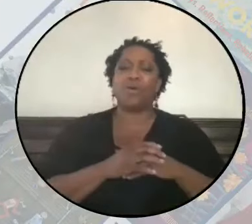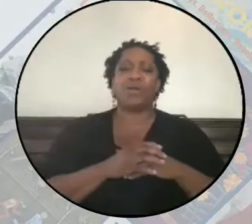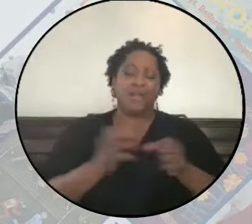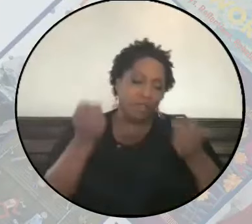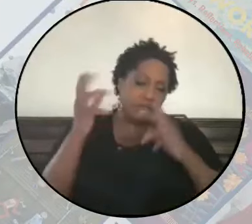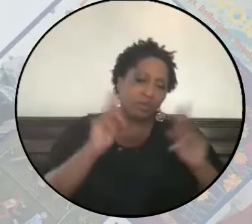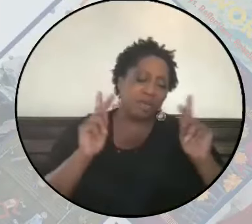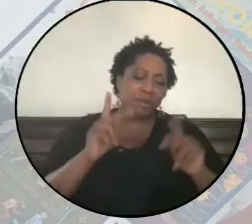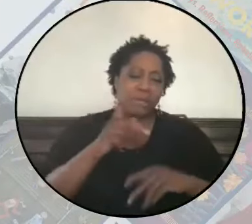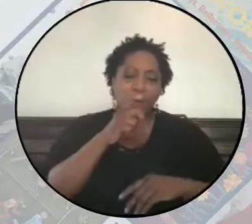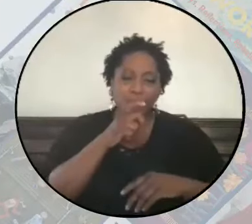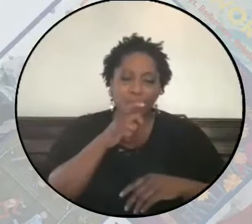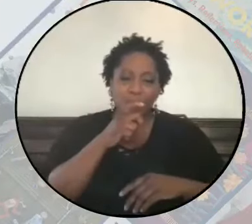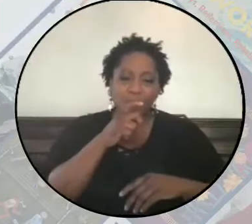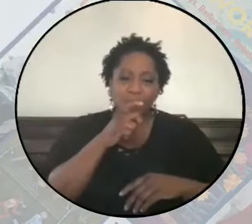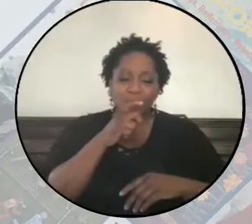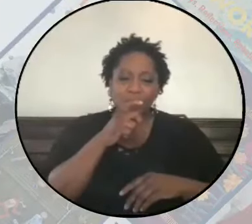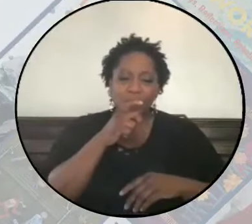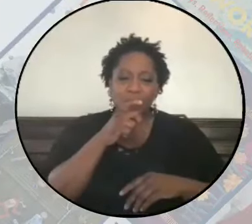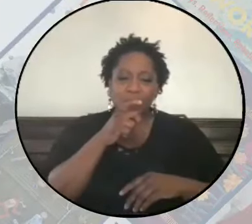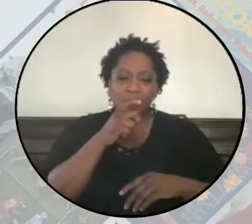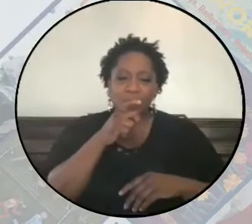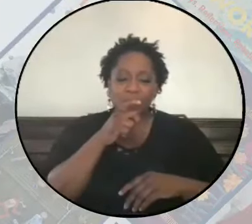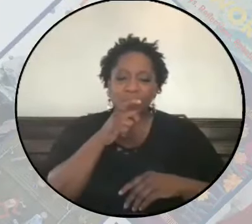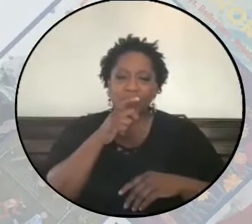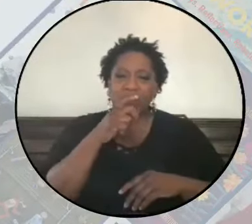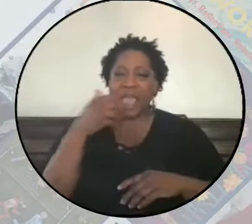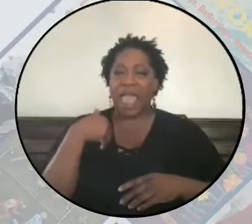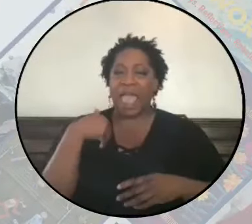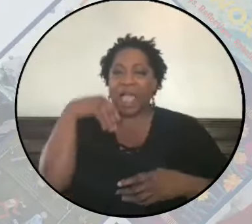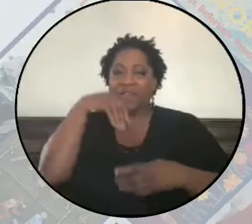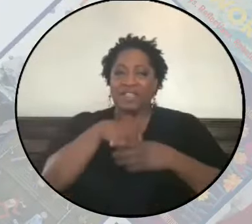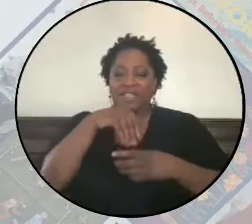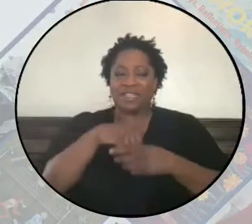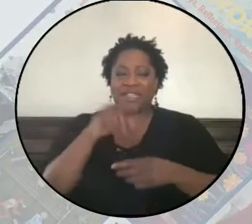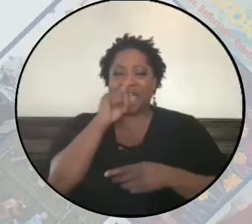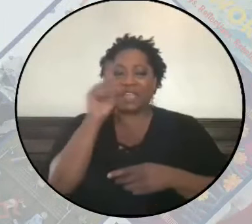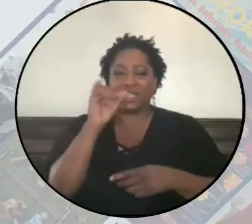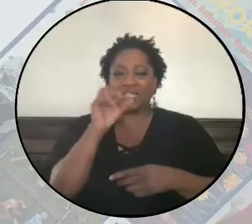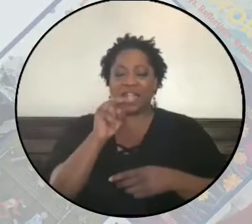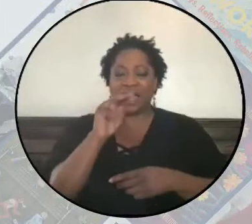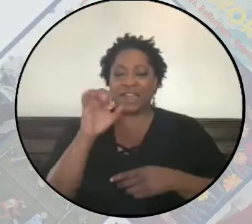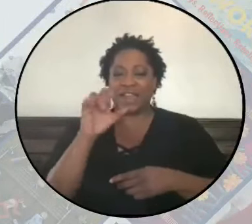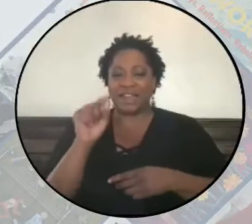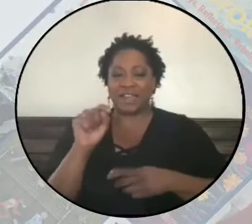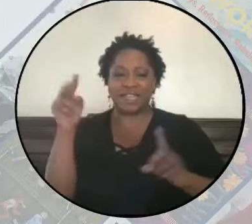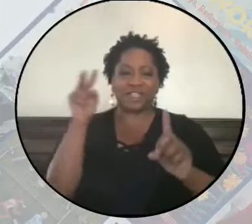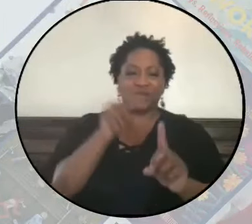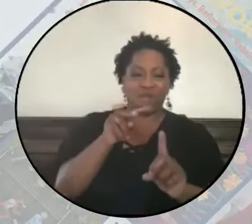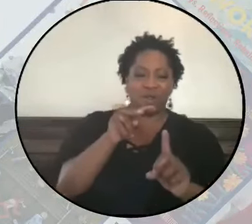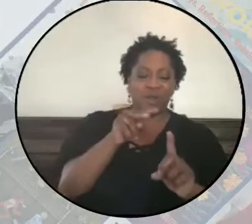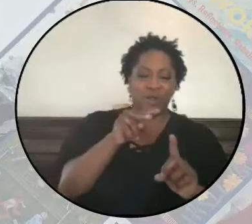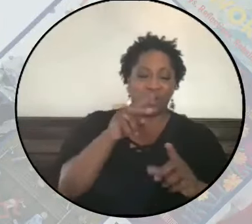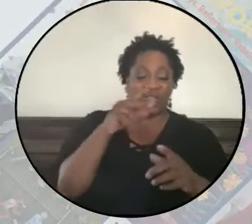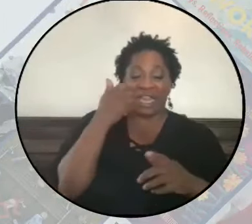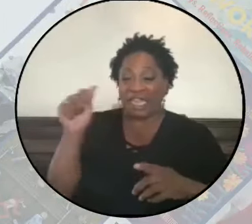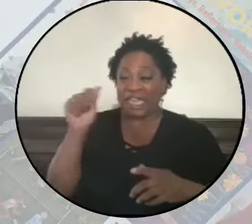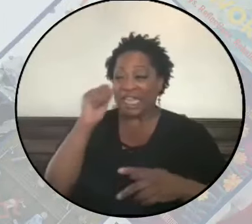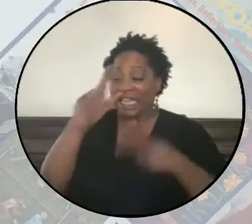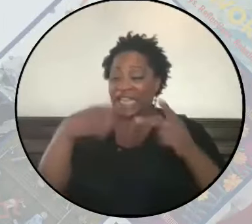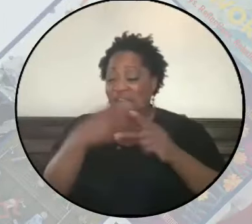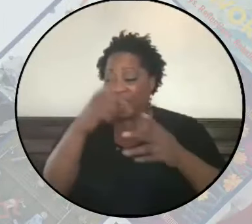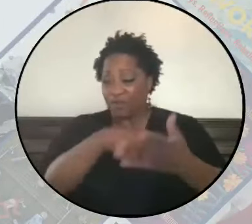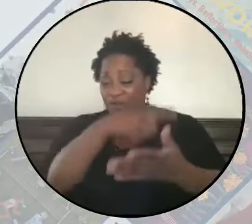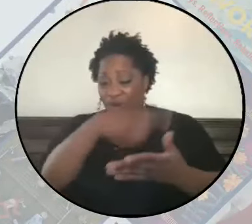so many people who parot the Zionist uh view that to that any criticism